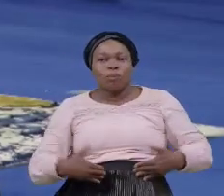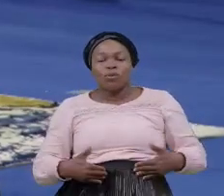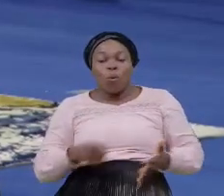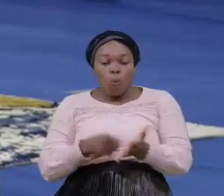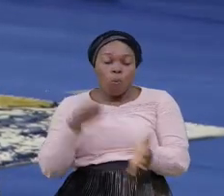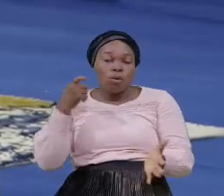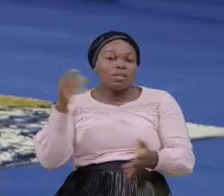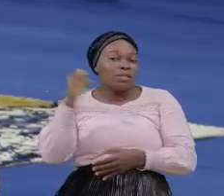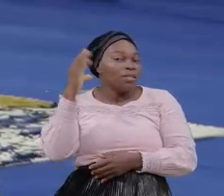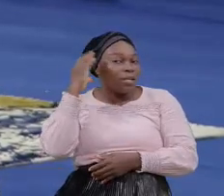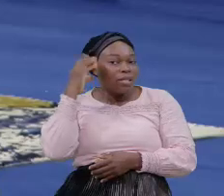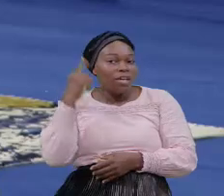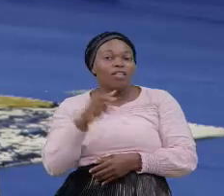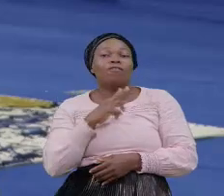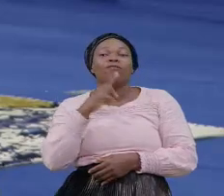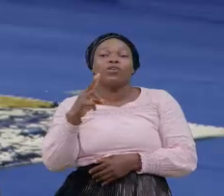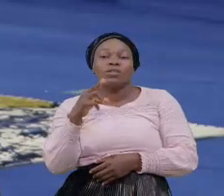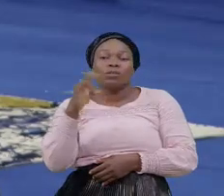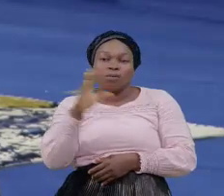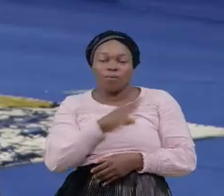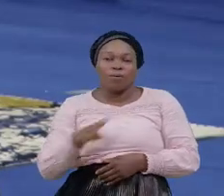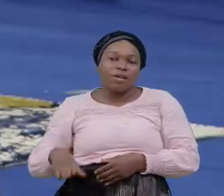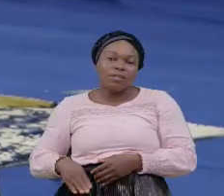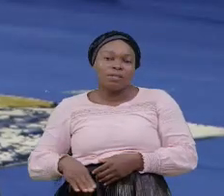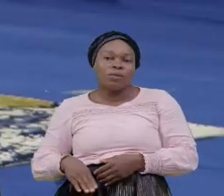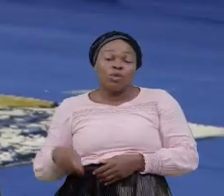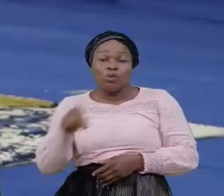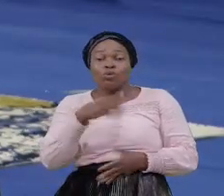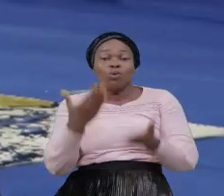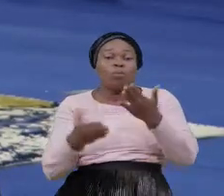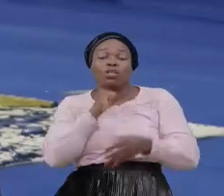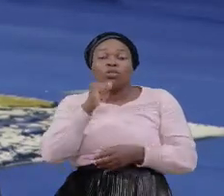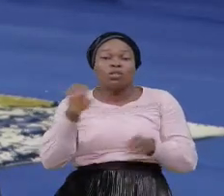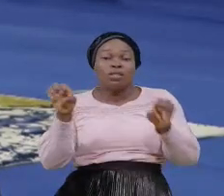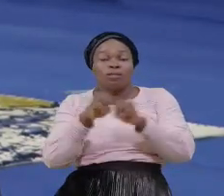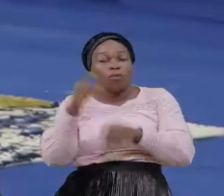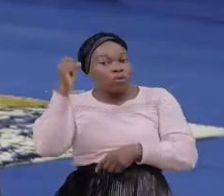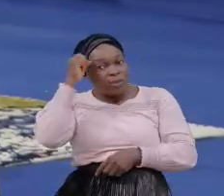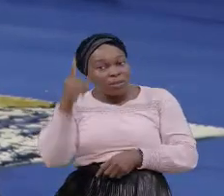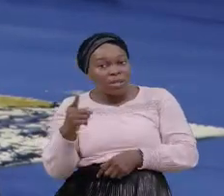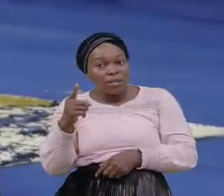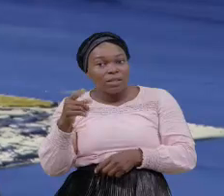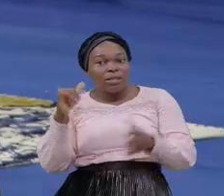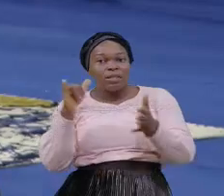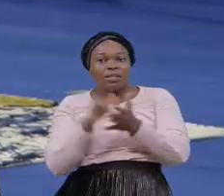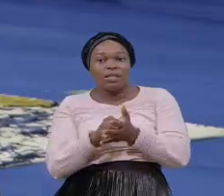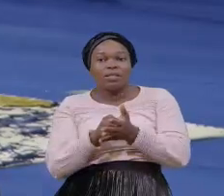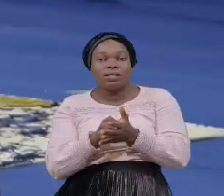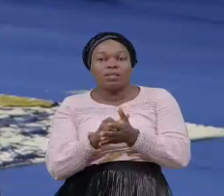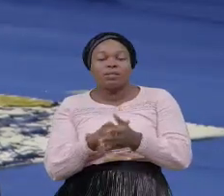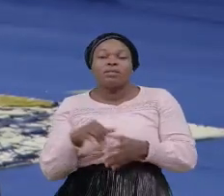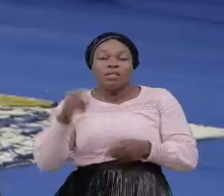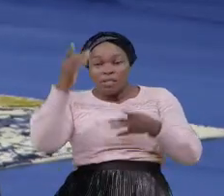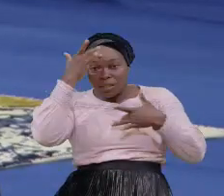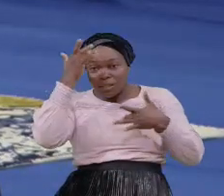the voice of Christ, you may not even understand, but that disease understands. And we're